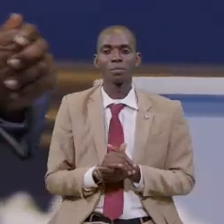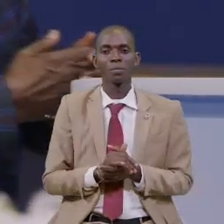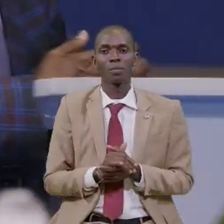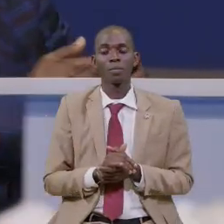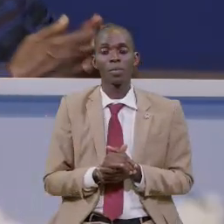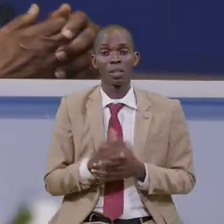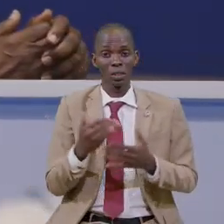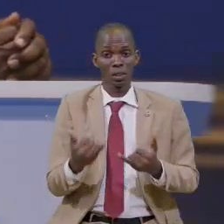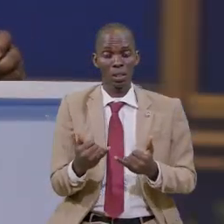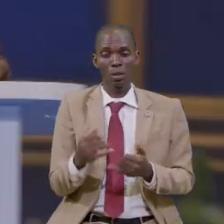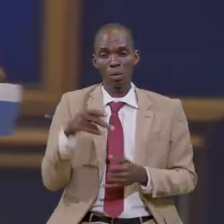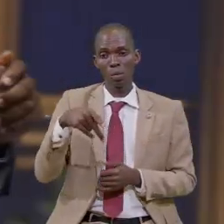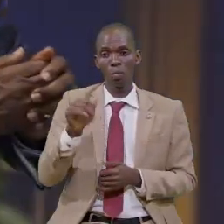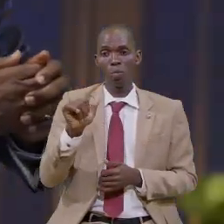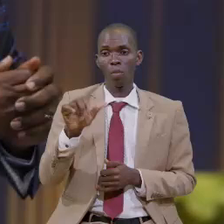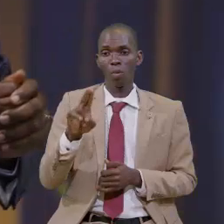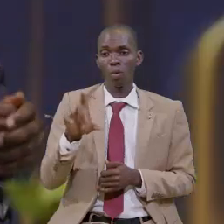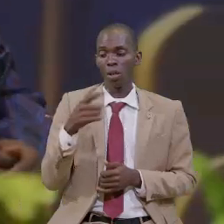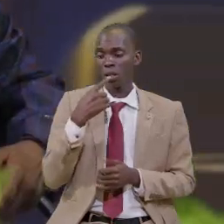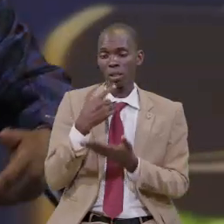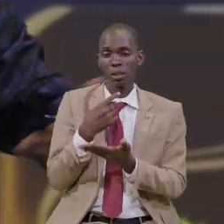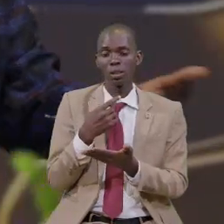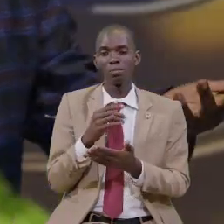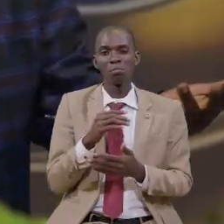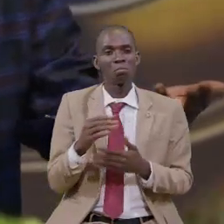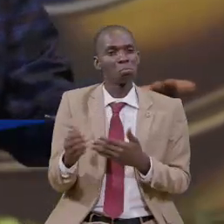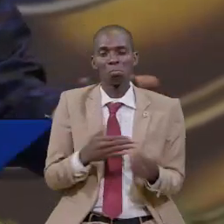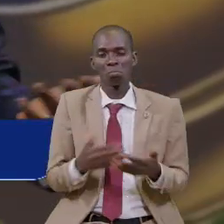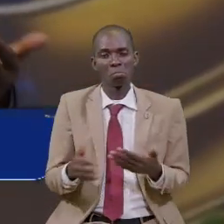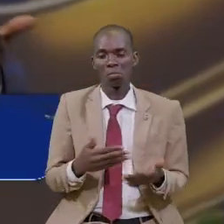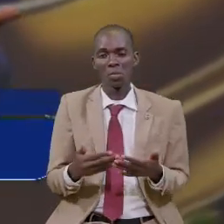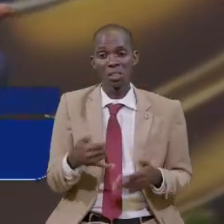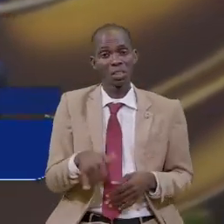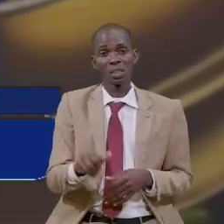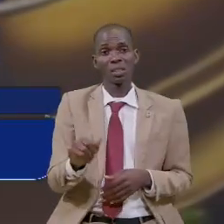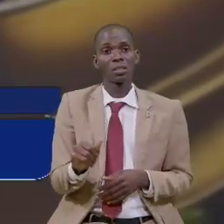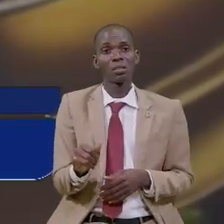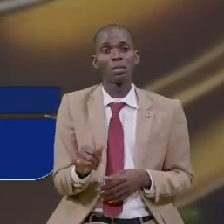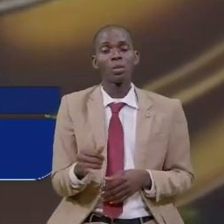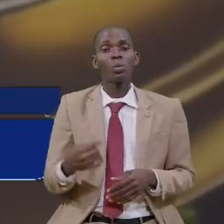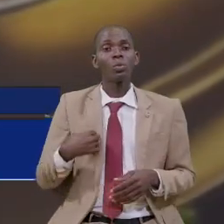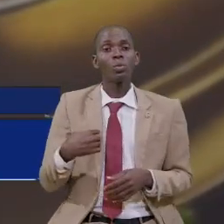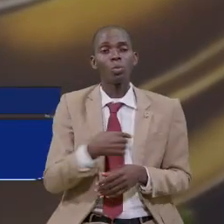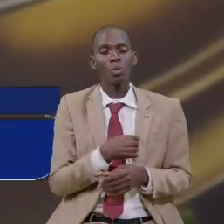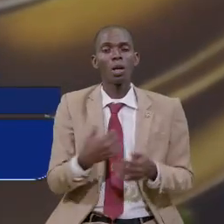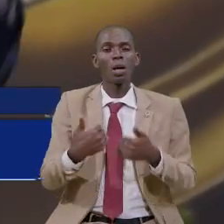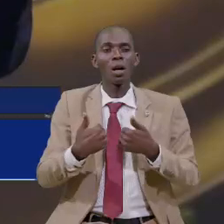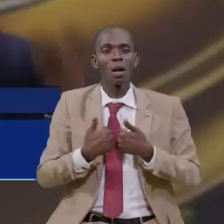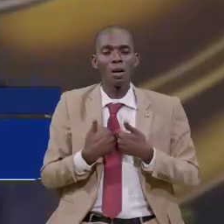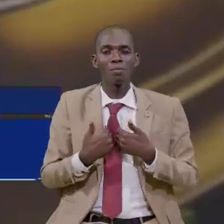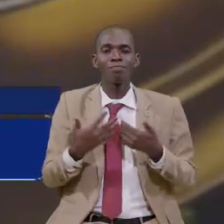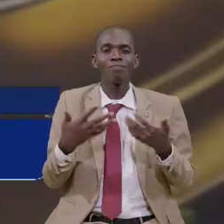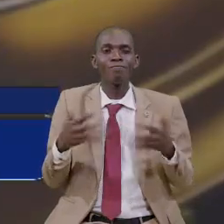says, nevertheless, whereunto we have